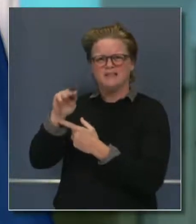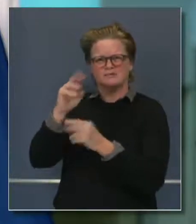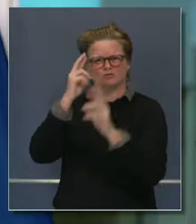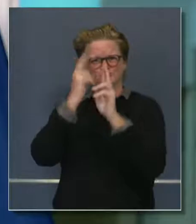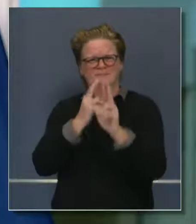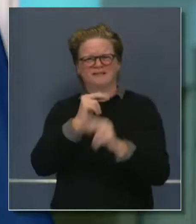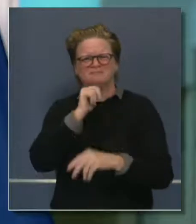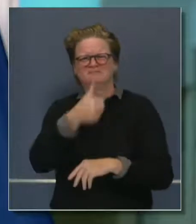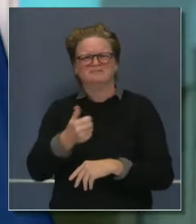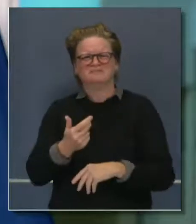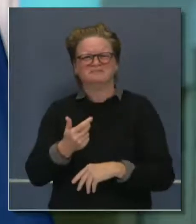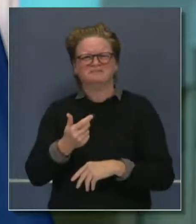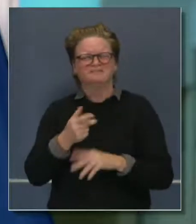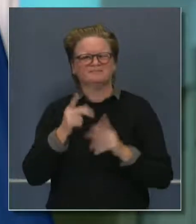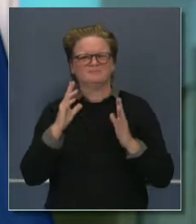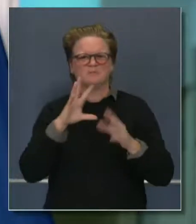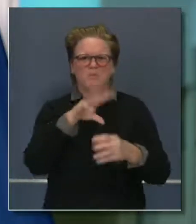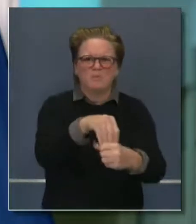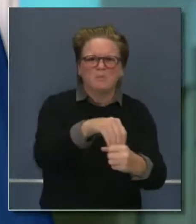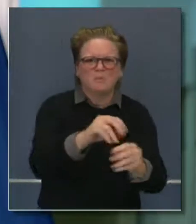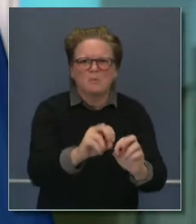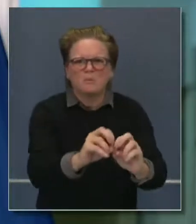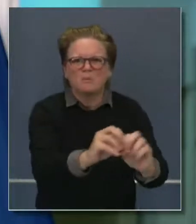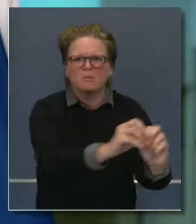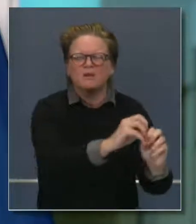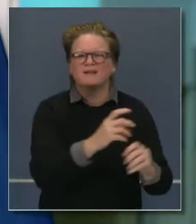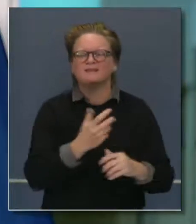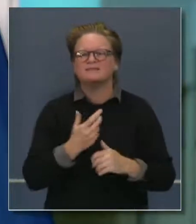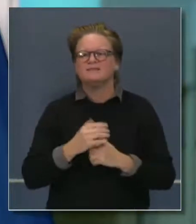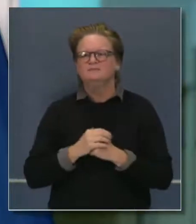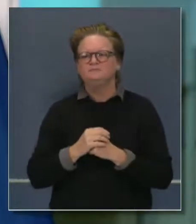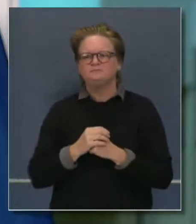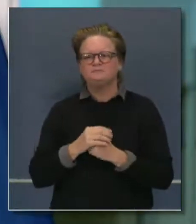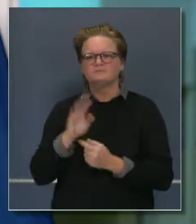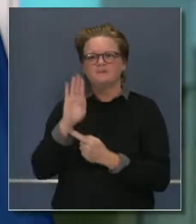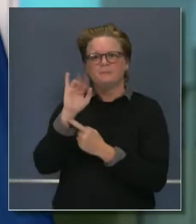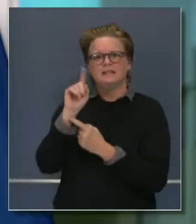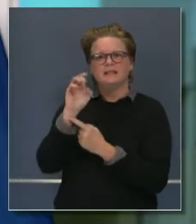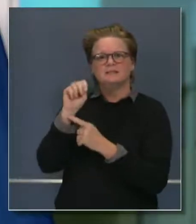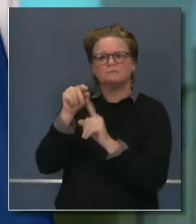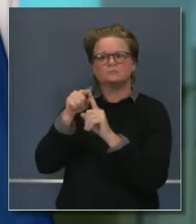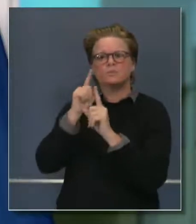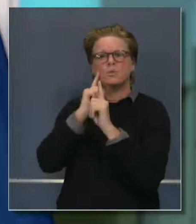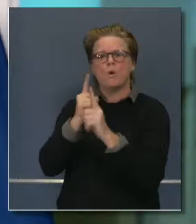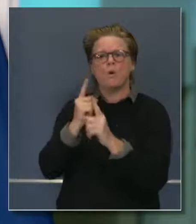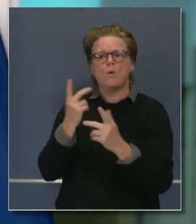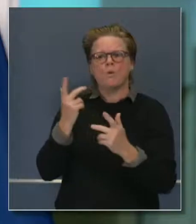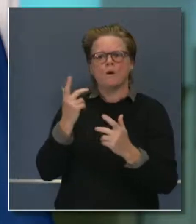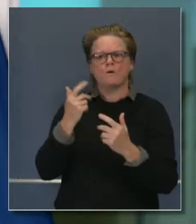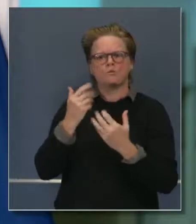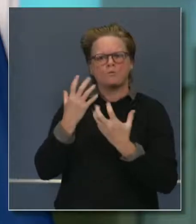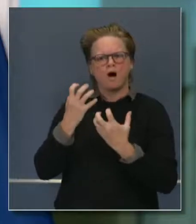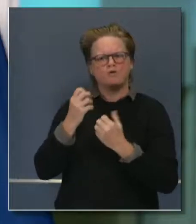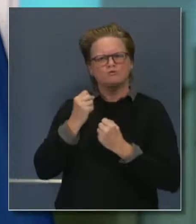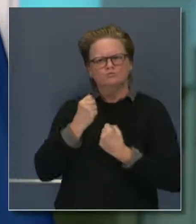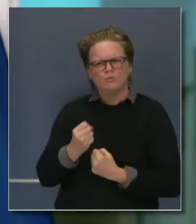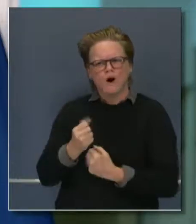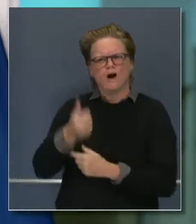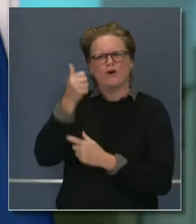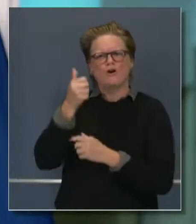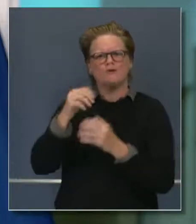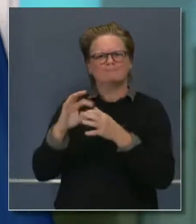Building better, stronger together, the theme, the framework that was advanced by the Biden-Harris administration, that's our